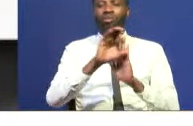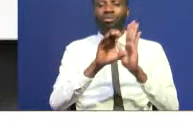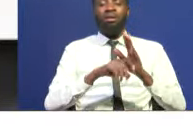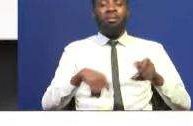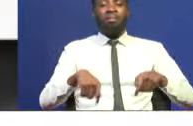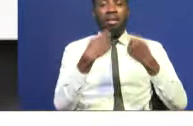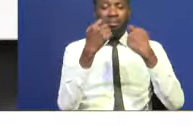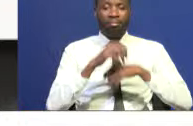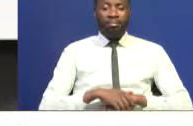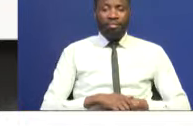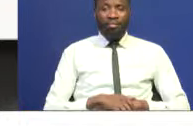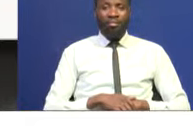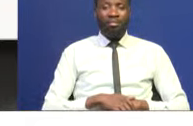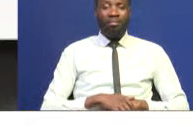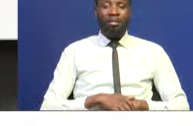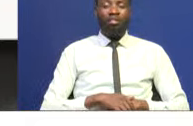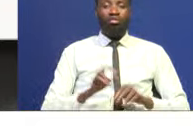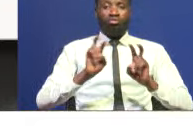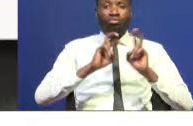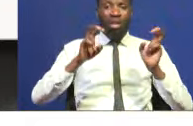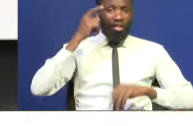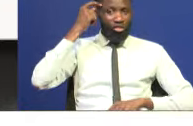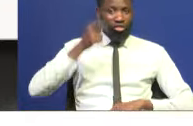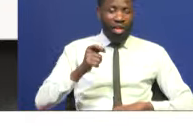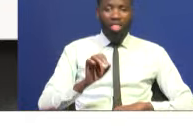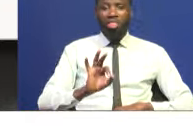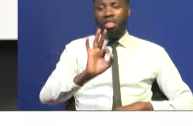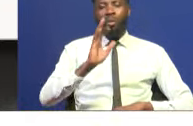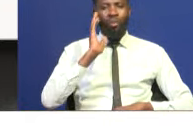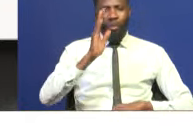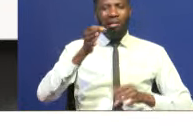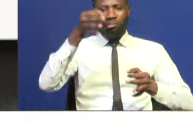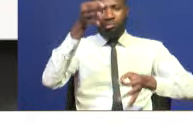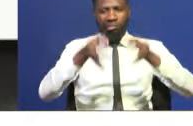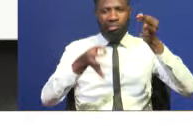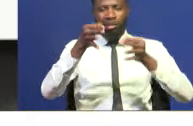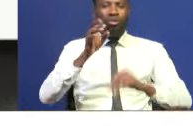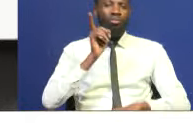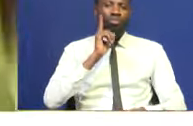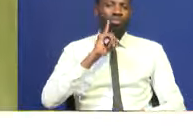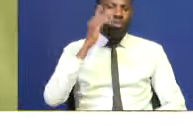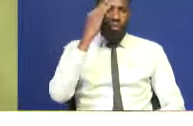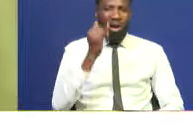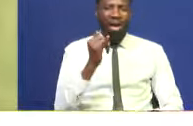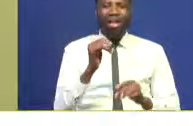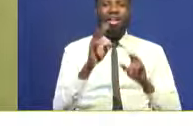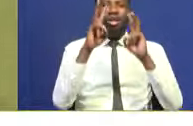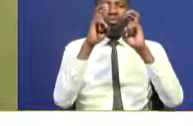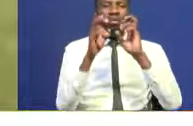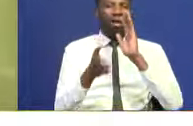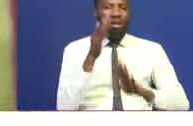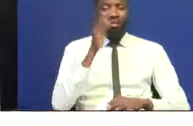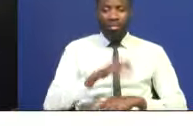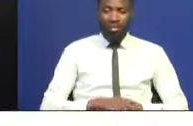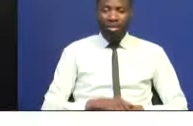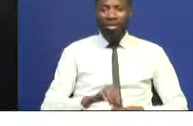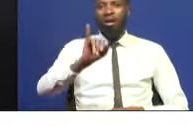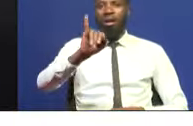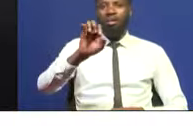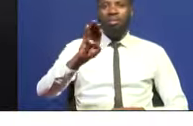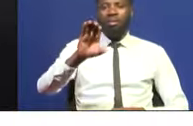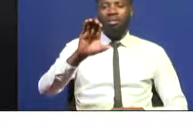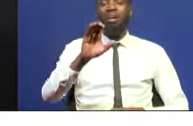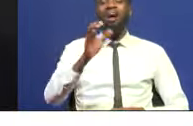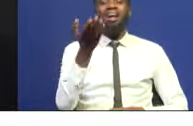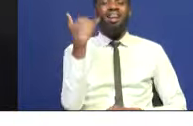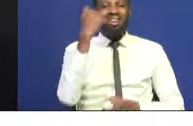to hear the case daily owing to the urgency of the matter. IEBC has been operating without commissioners since early last